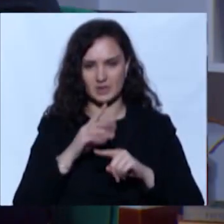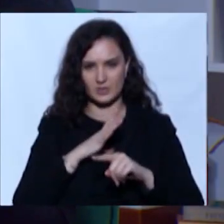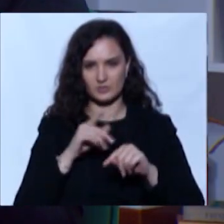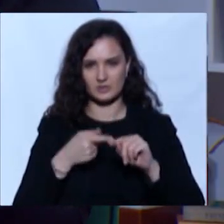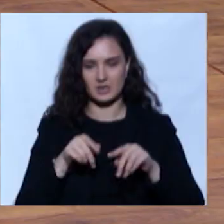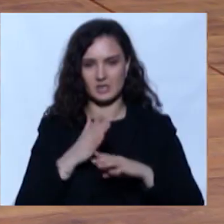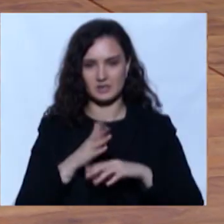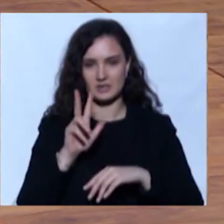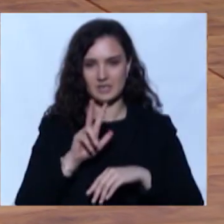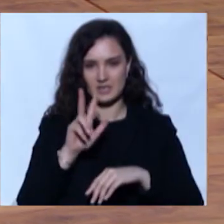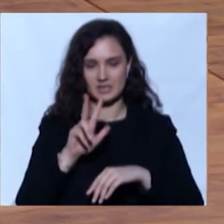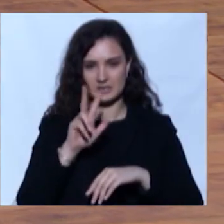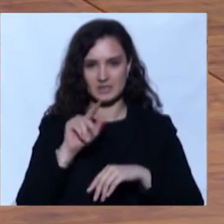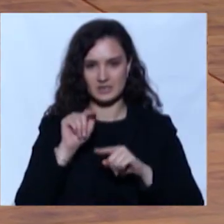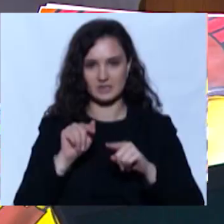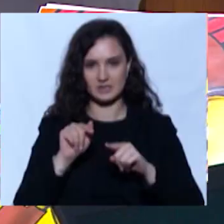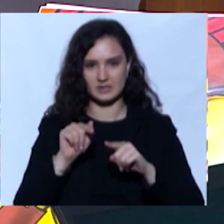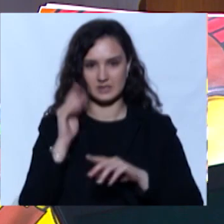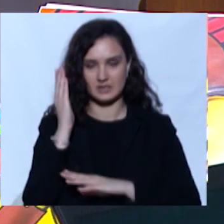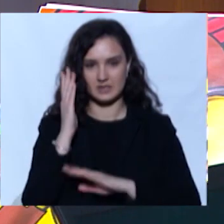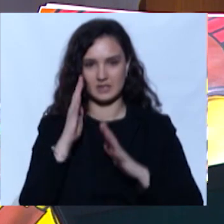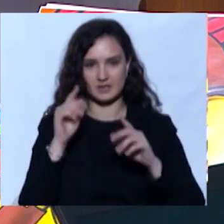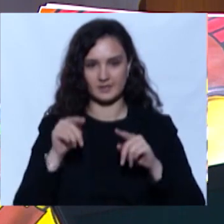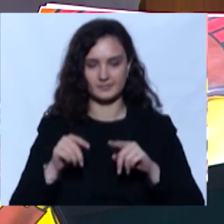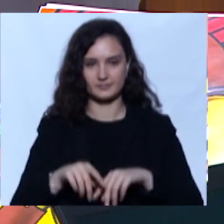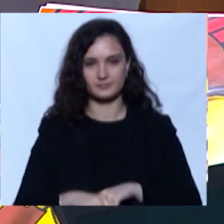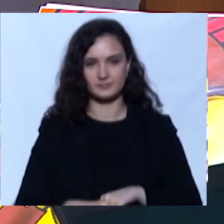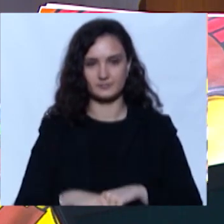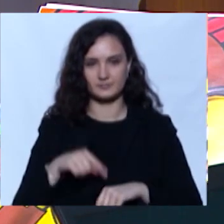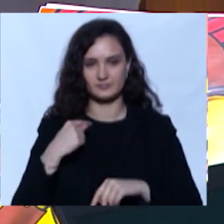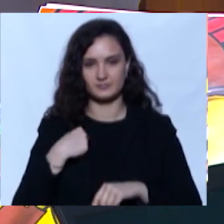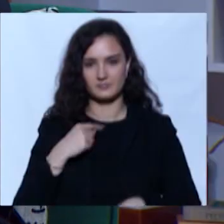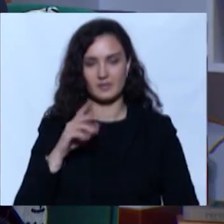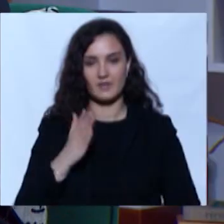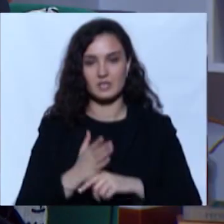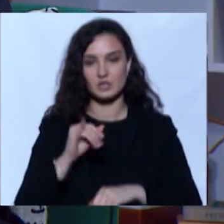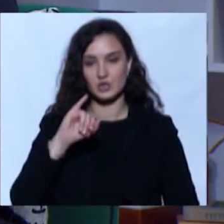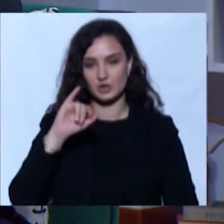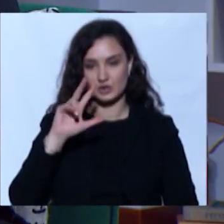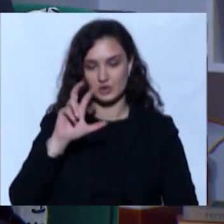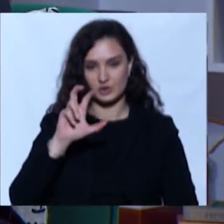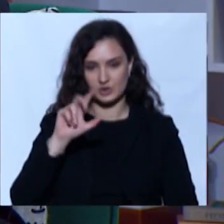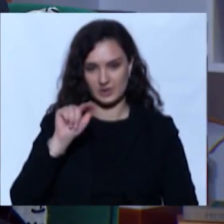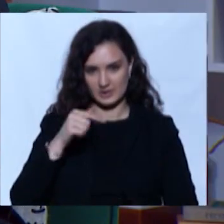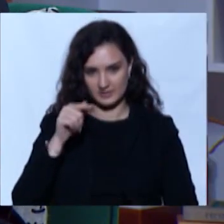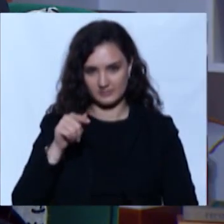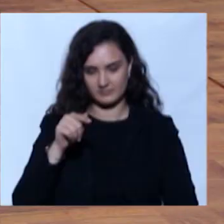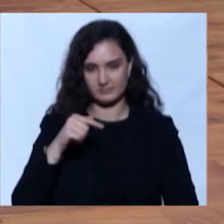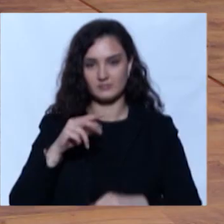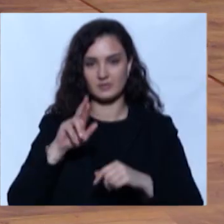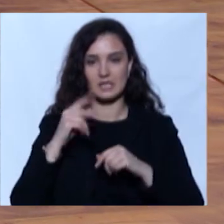comes H up the coconut tree, and I and J, and tag along